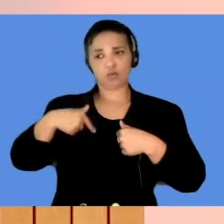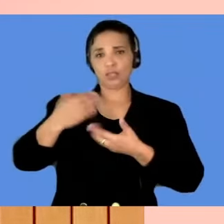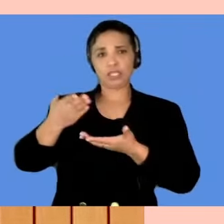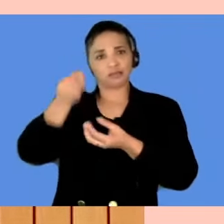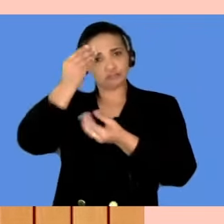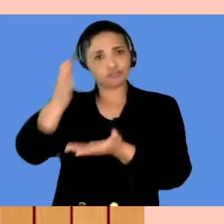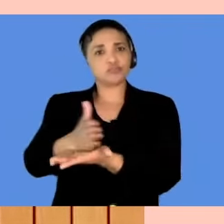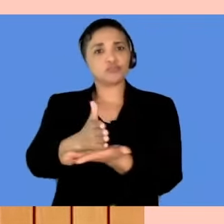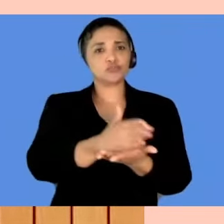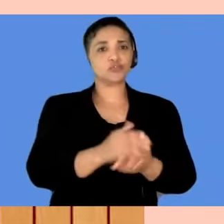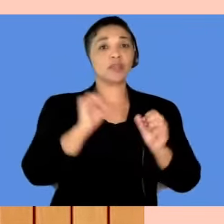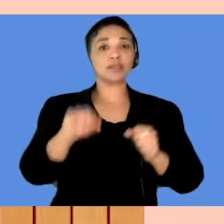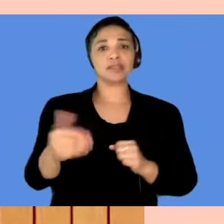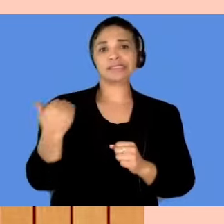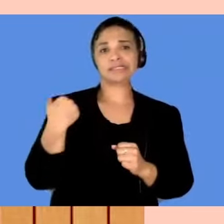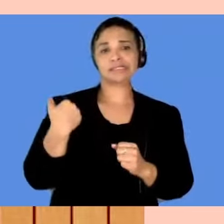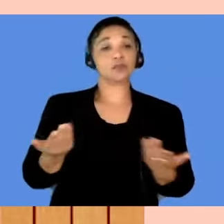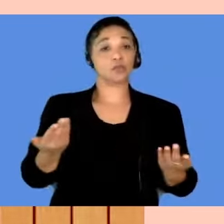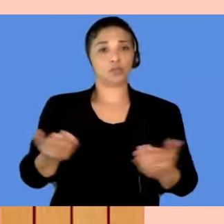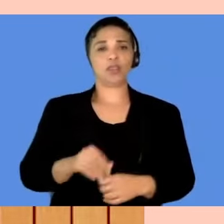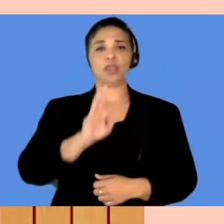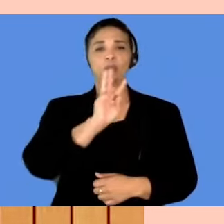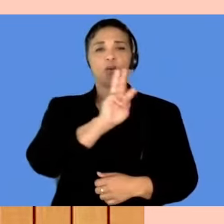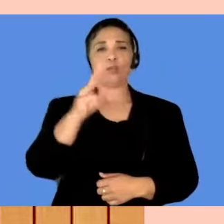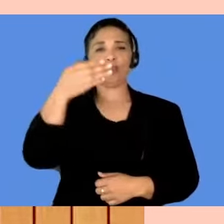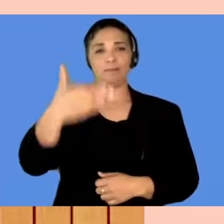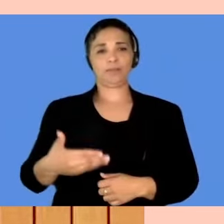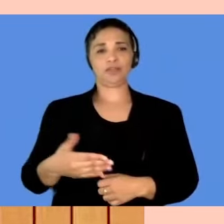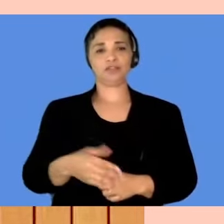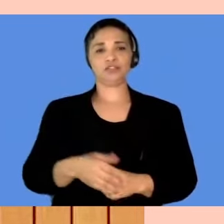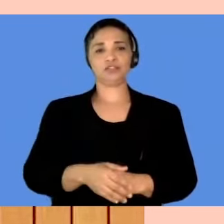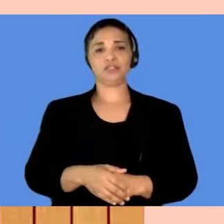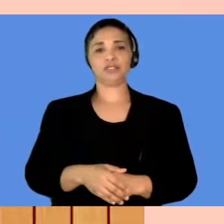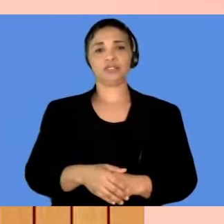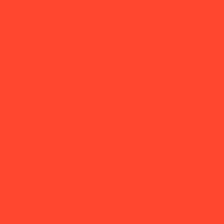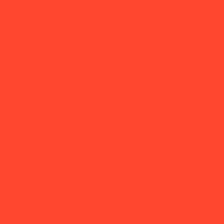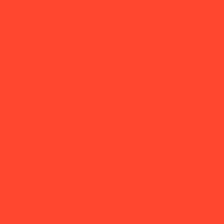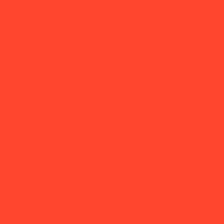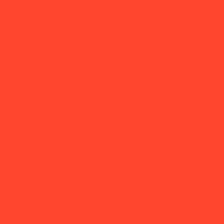the details are on our website, that is ncpedp.org.